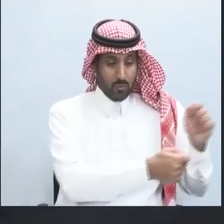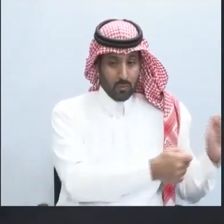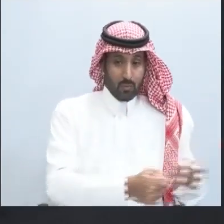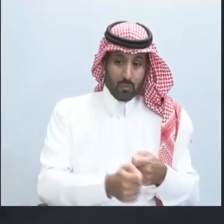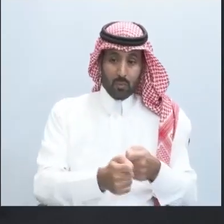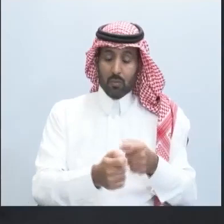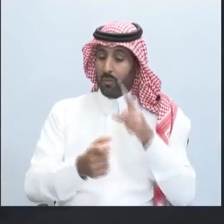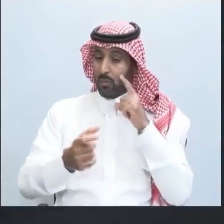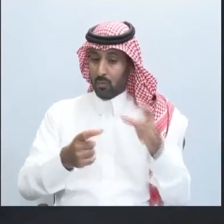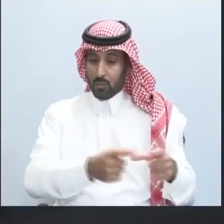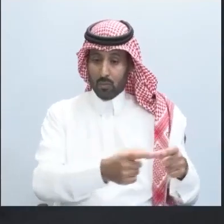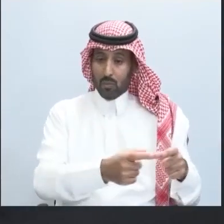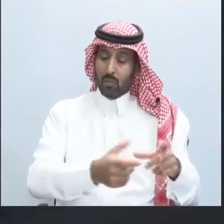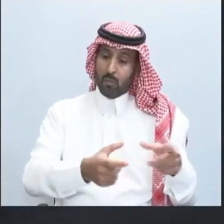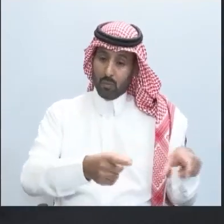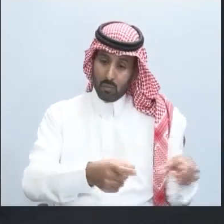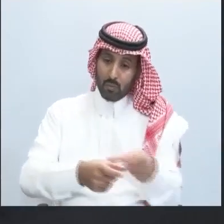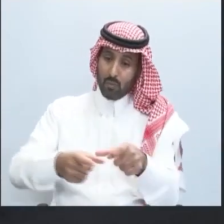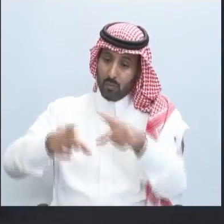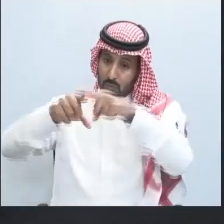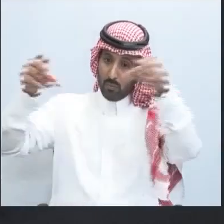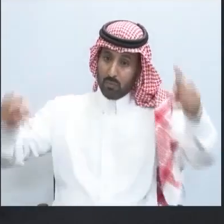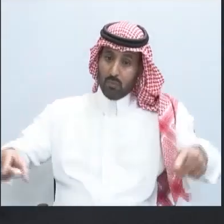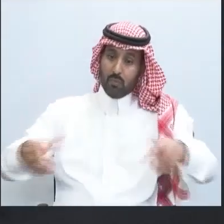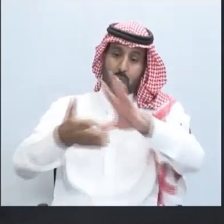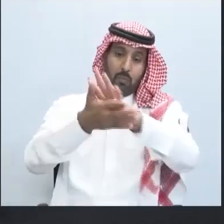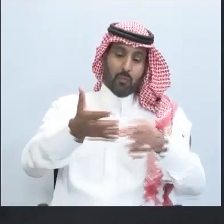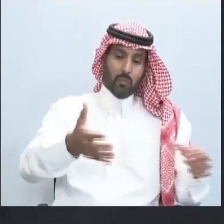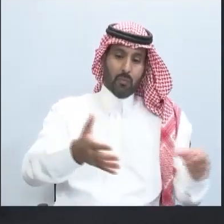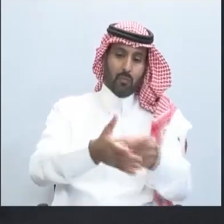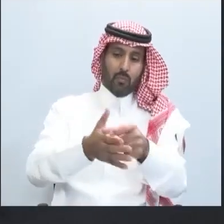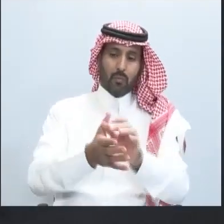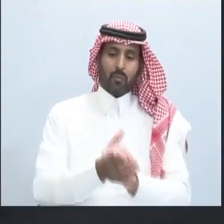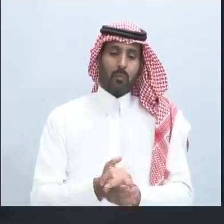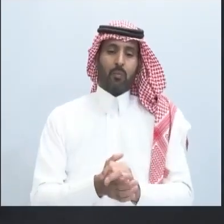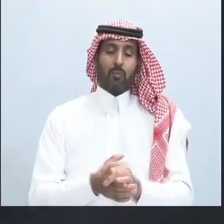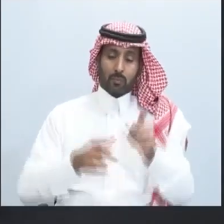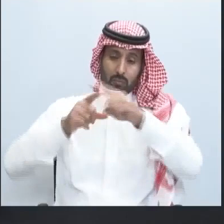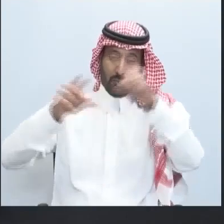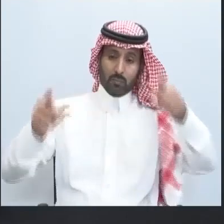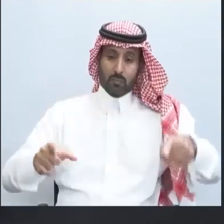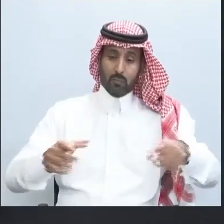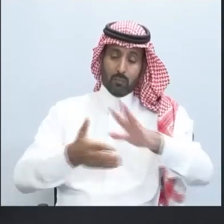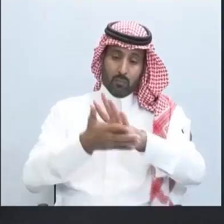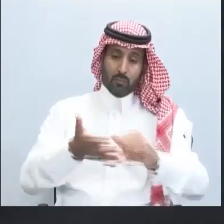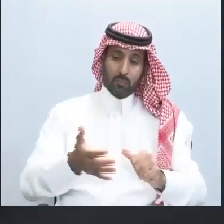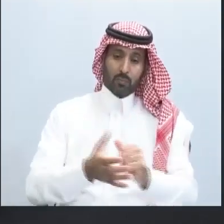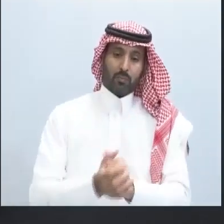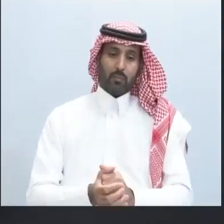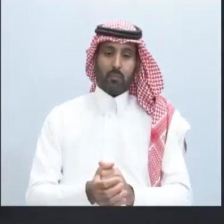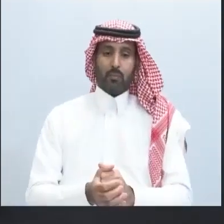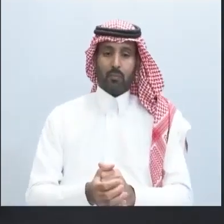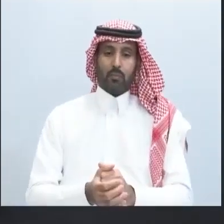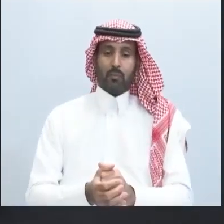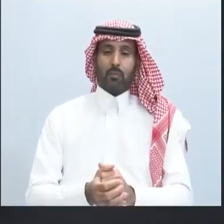stick to hit the puck, the circular or the round object, to get it in the opponent's net. So,